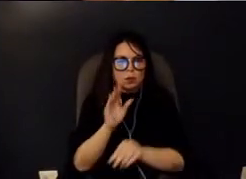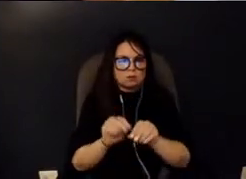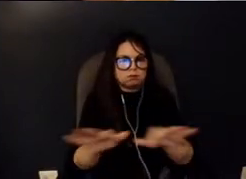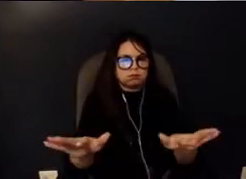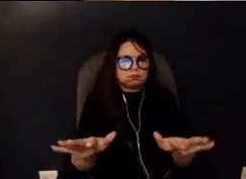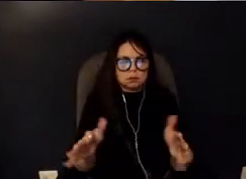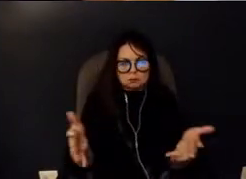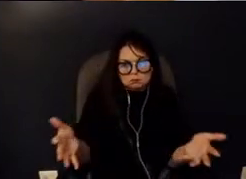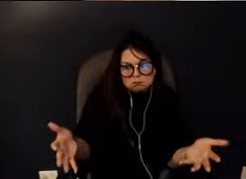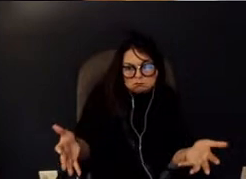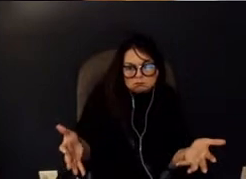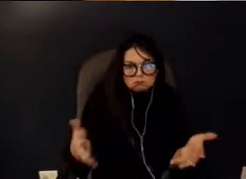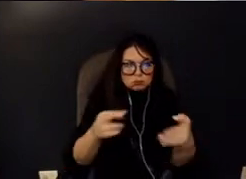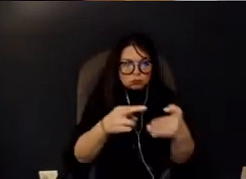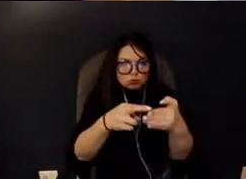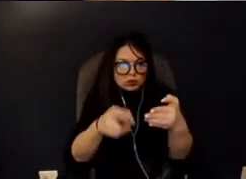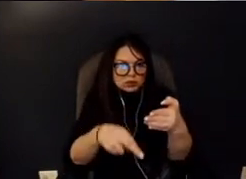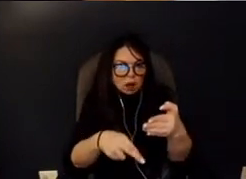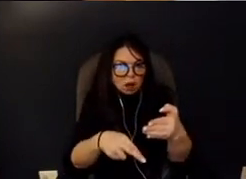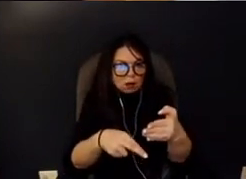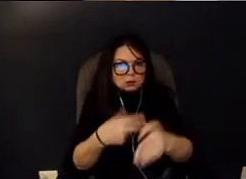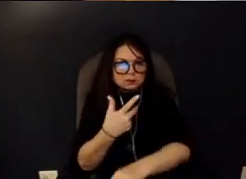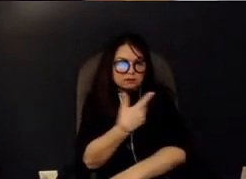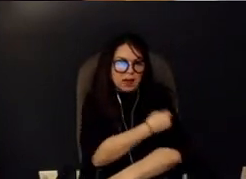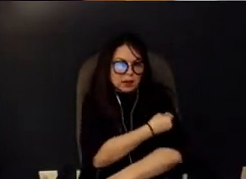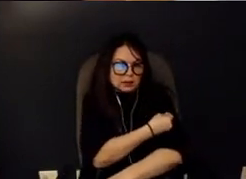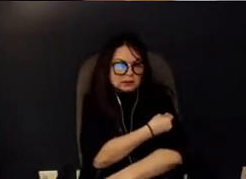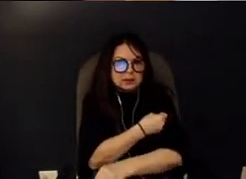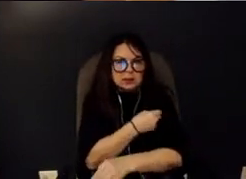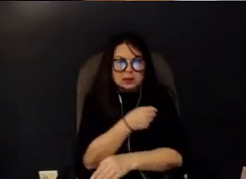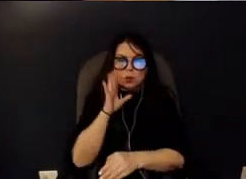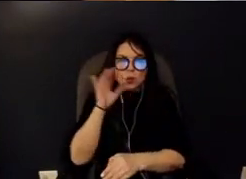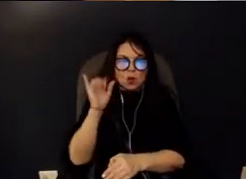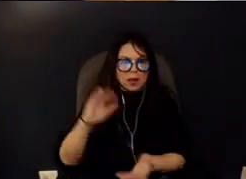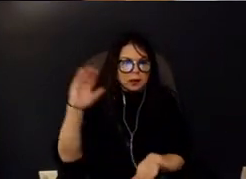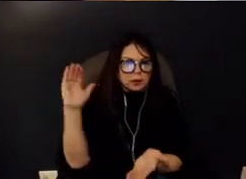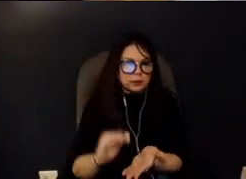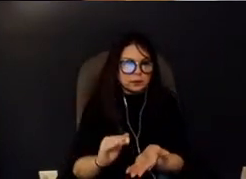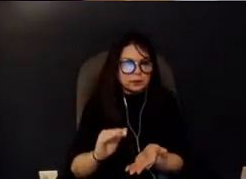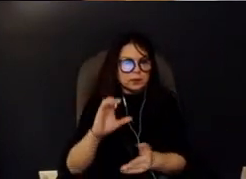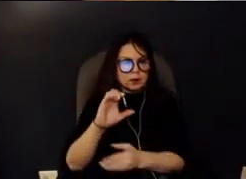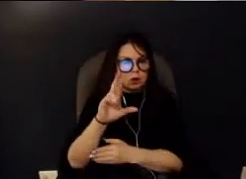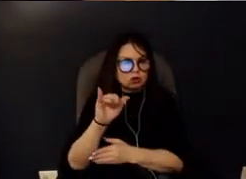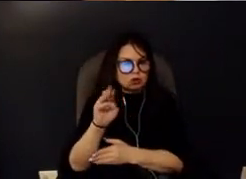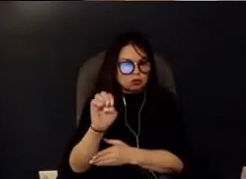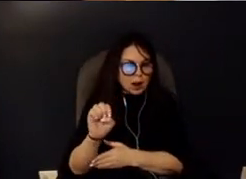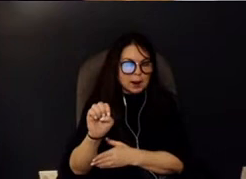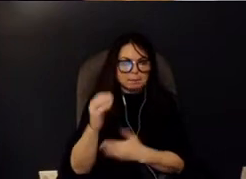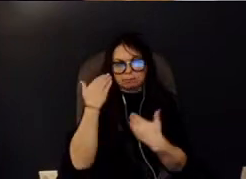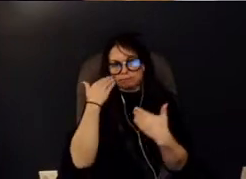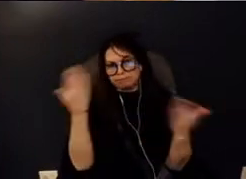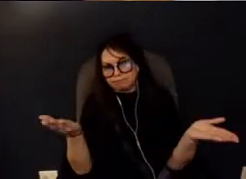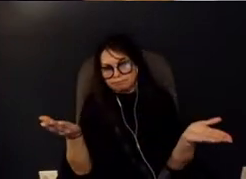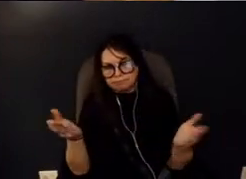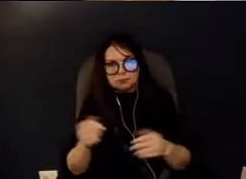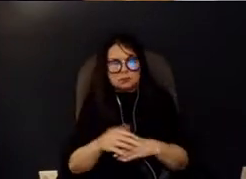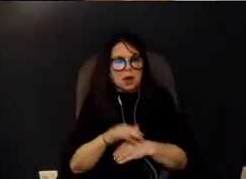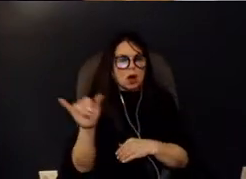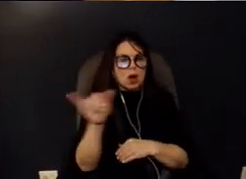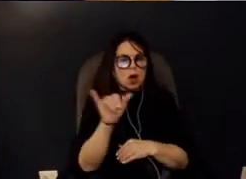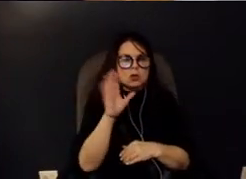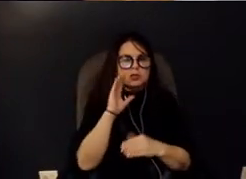the increase in violent crime that we have seen that's been very significant. We will have an independent staffing study, which I